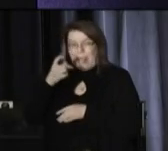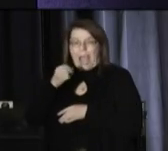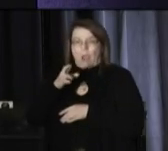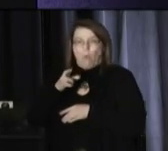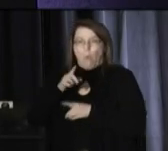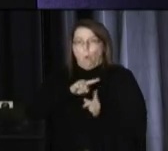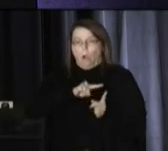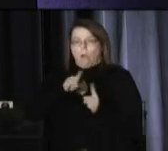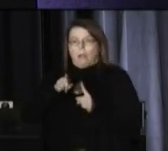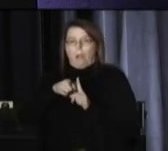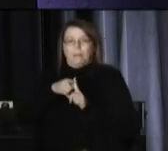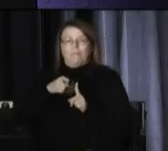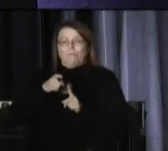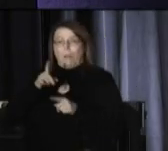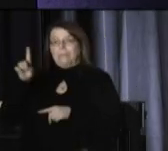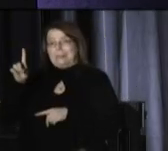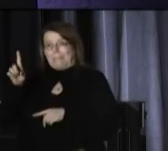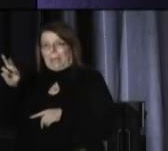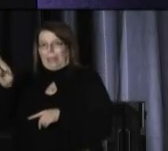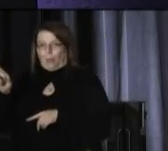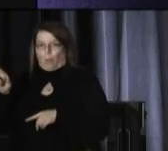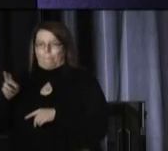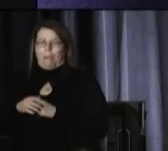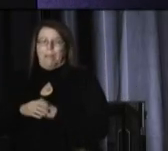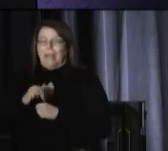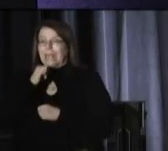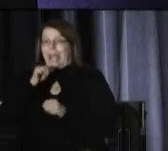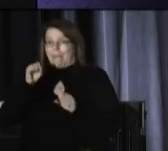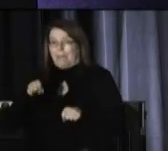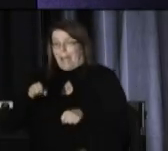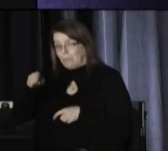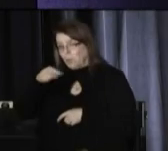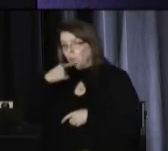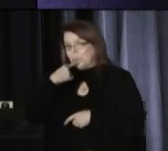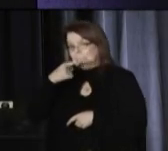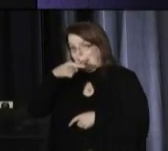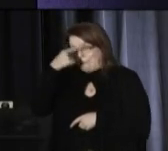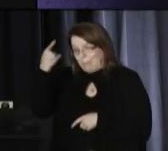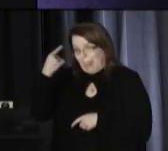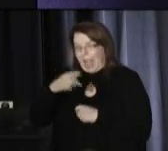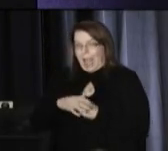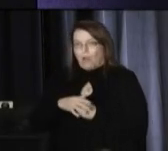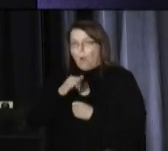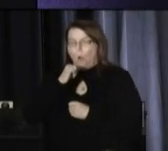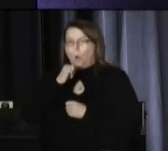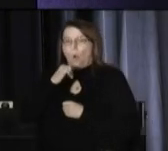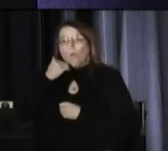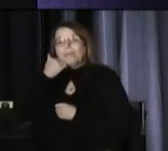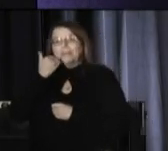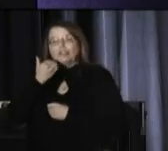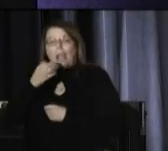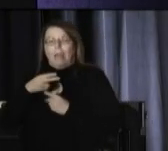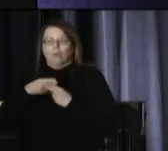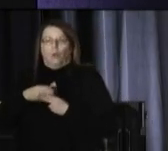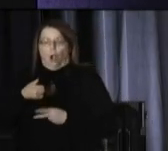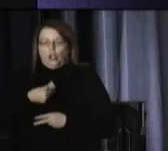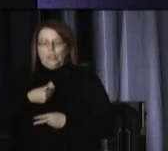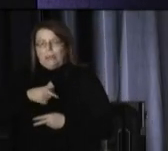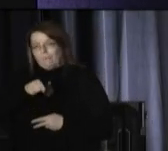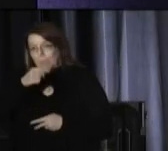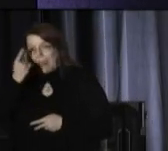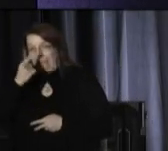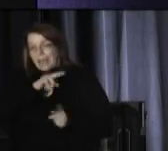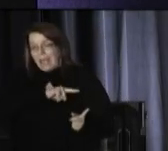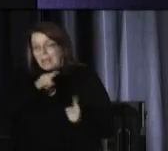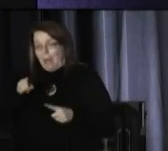from the Dominican Republic, not being able to say black, or not calling yourself black, or being shamed to call yourself black for so long, and then coming to a